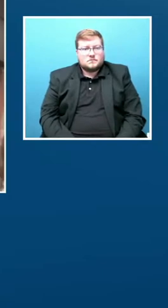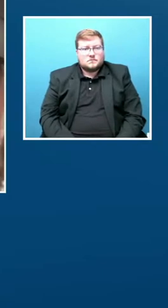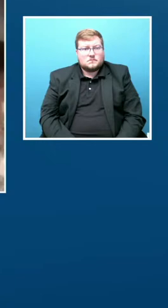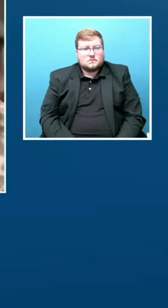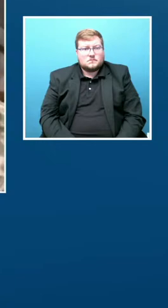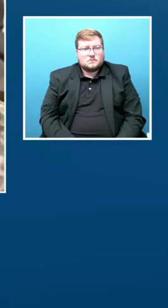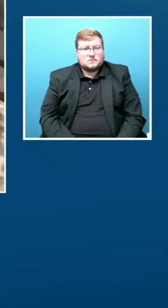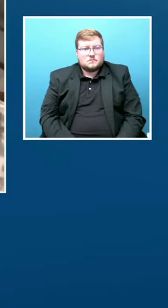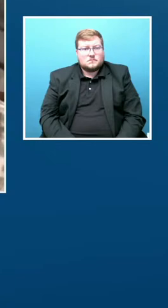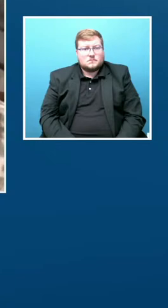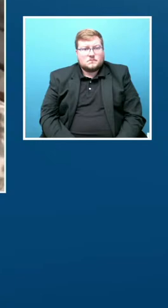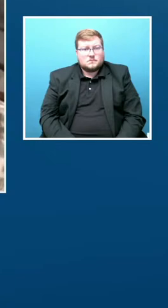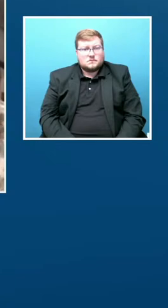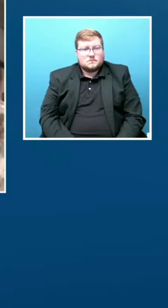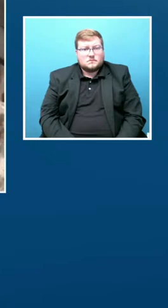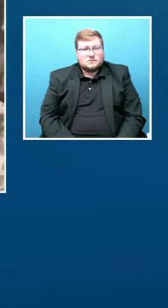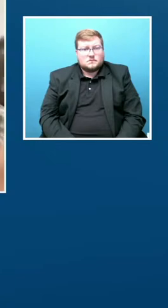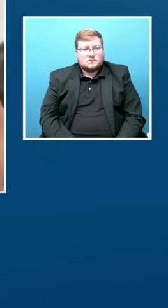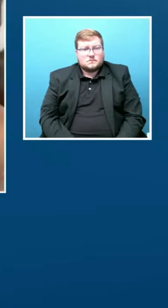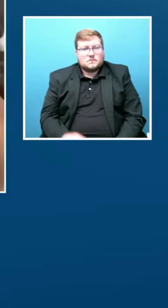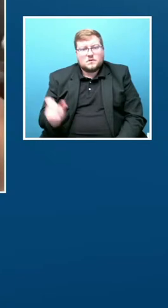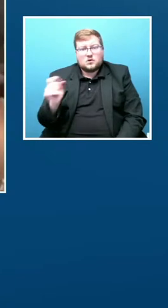The question was to the chairman.